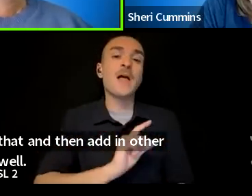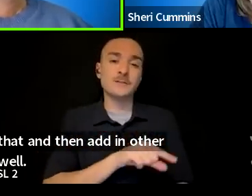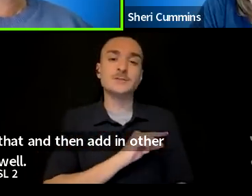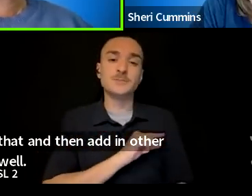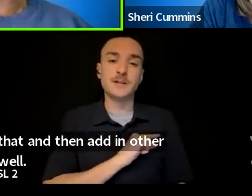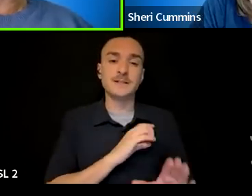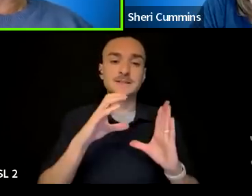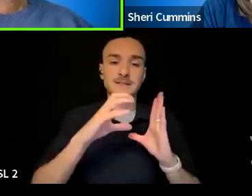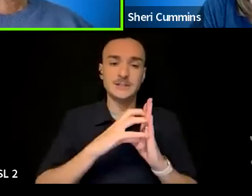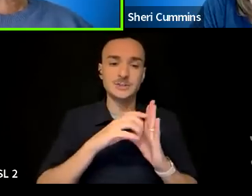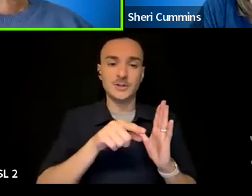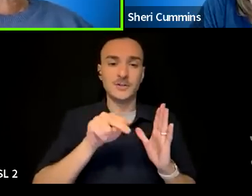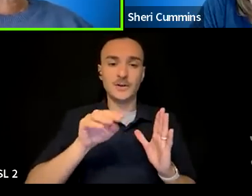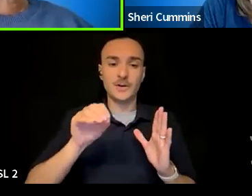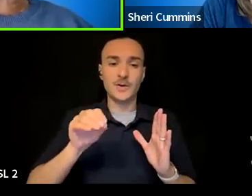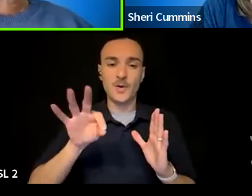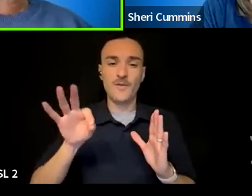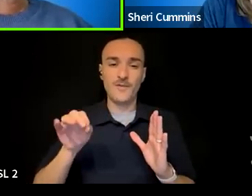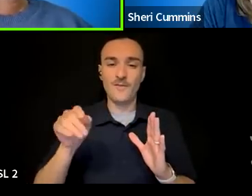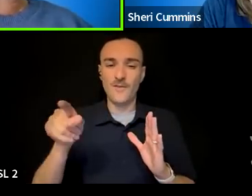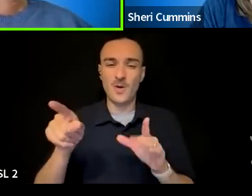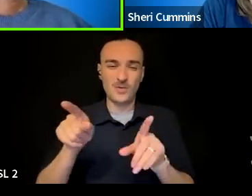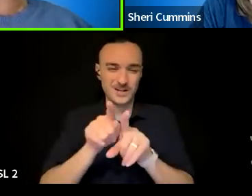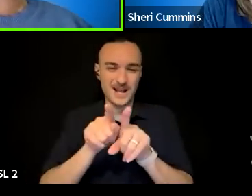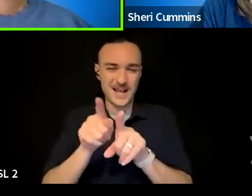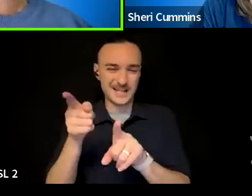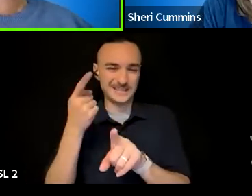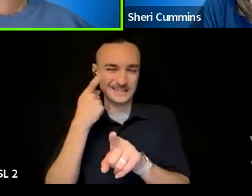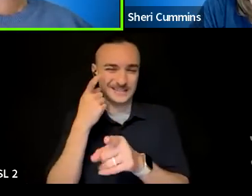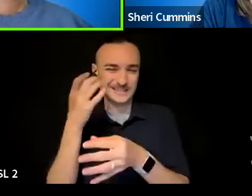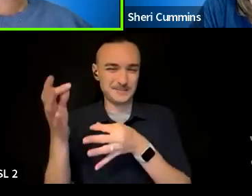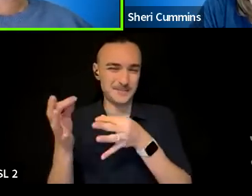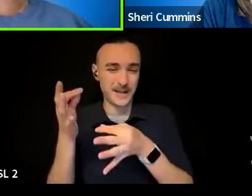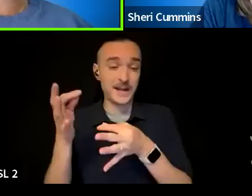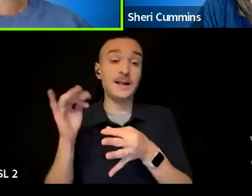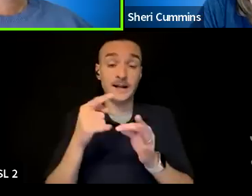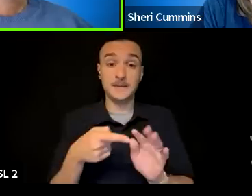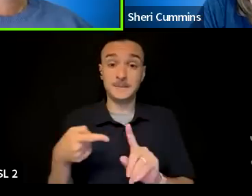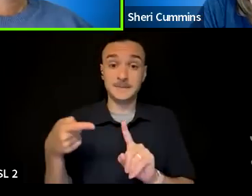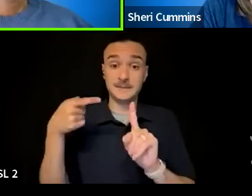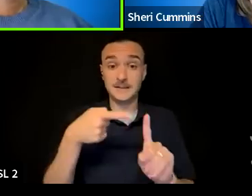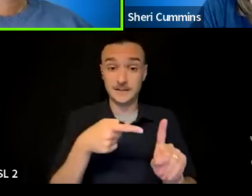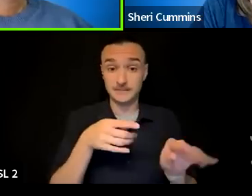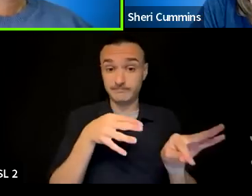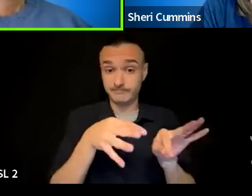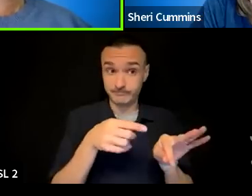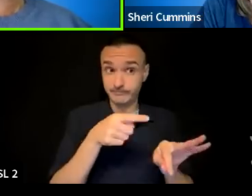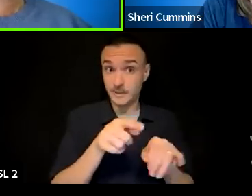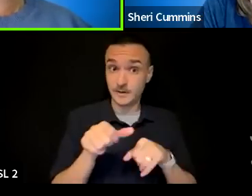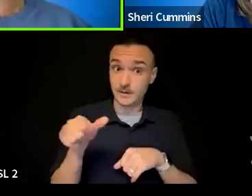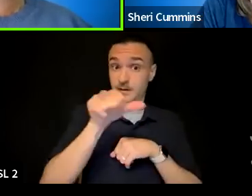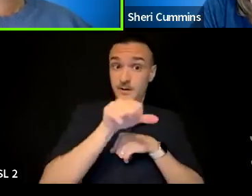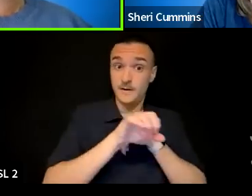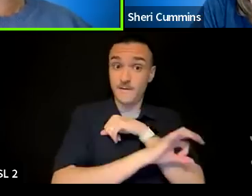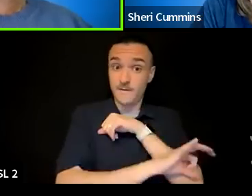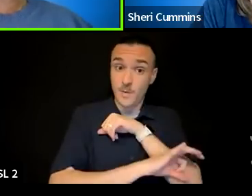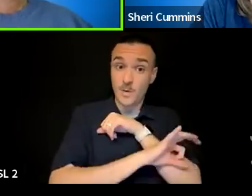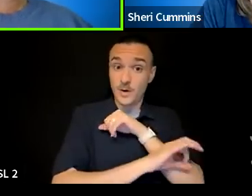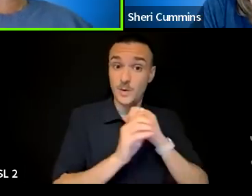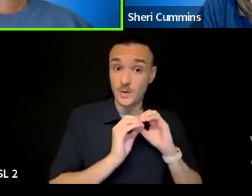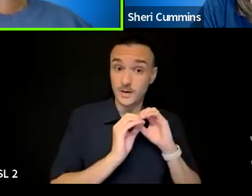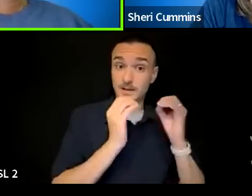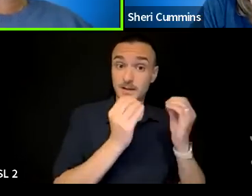just been discussed. That specifically indicates whether a foreign organization can apply as a direct